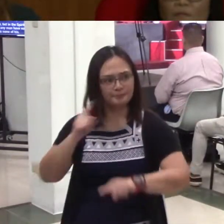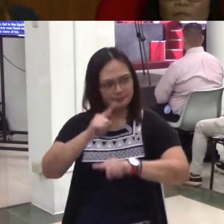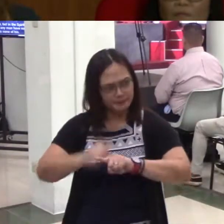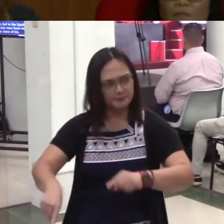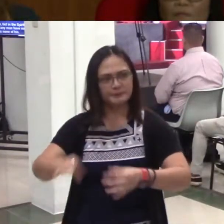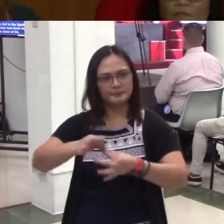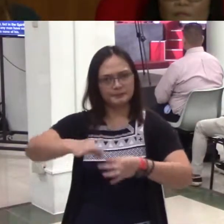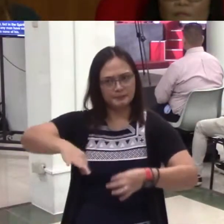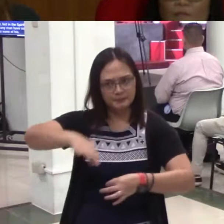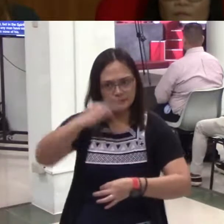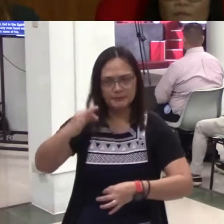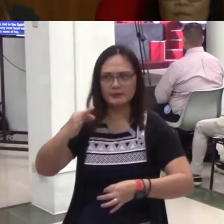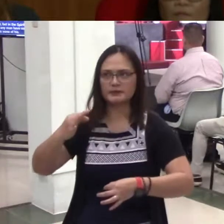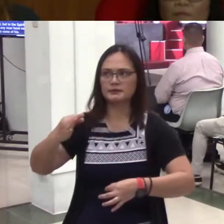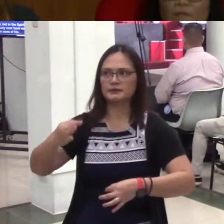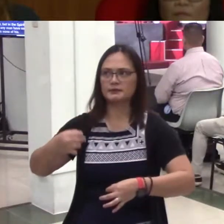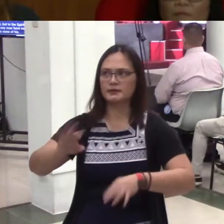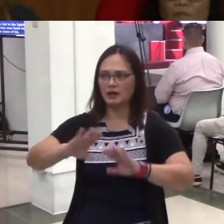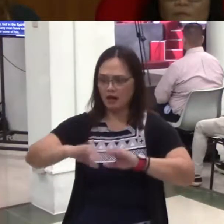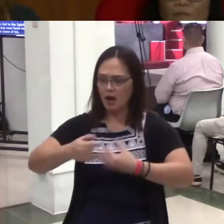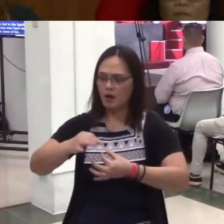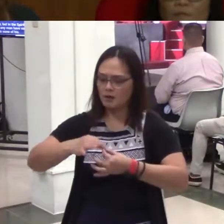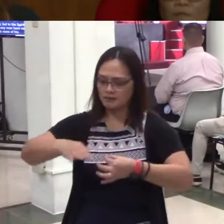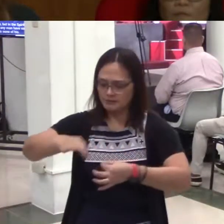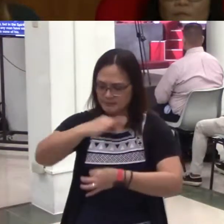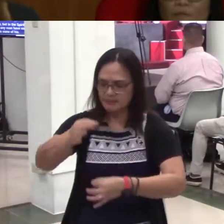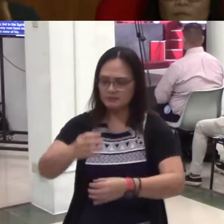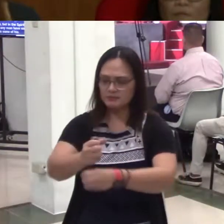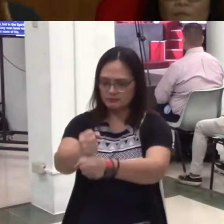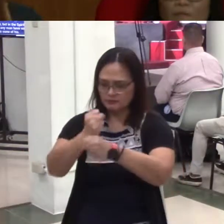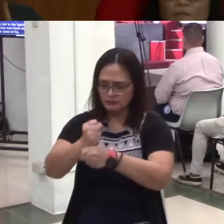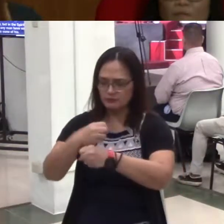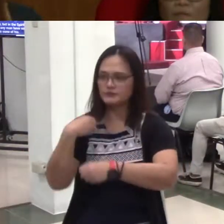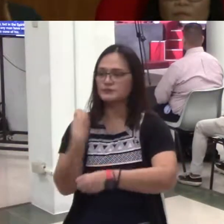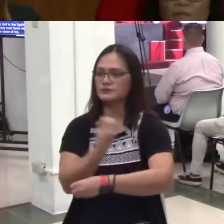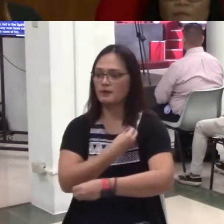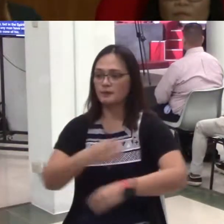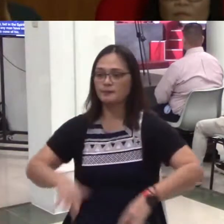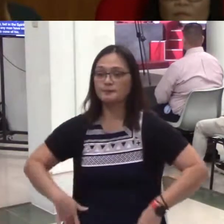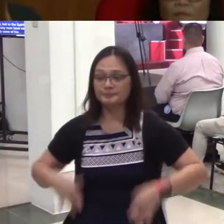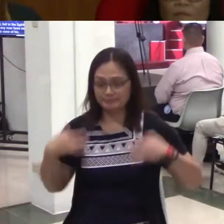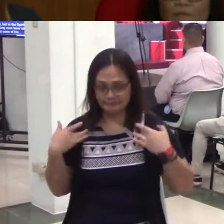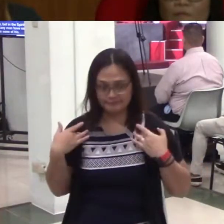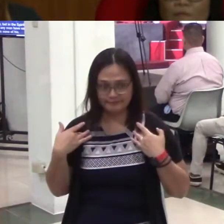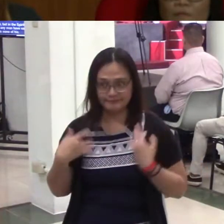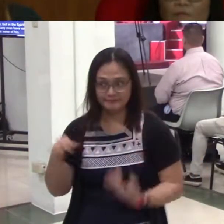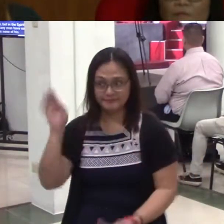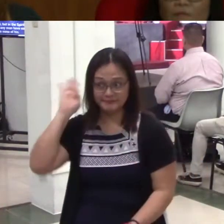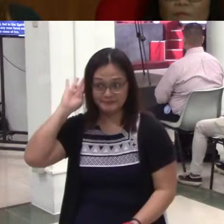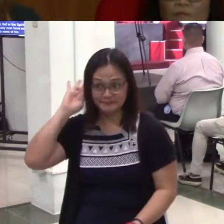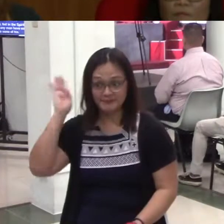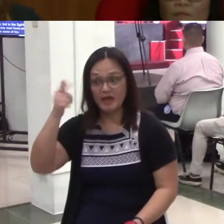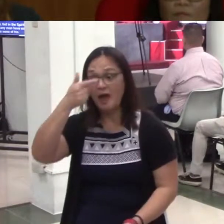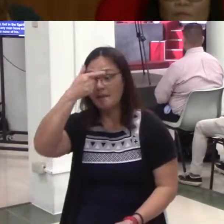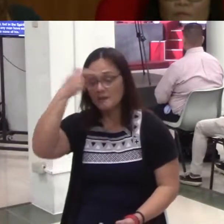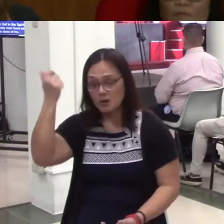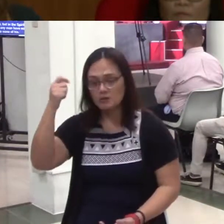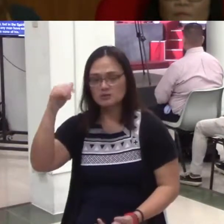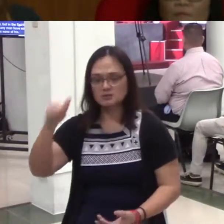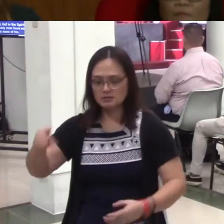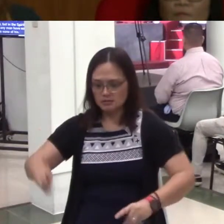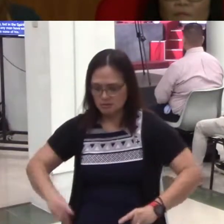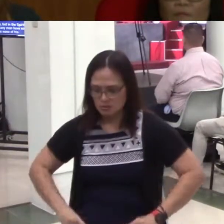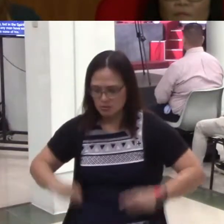how the spirit controls our lives. Are we listening? Because the indwelling